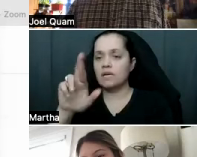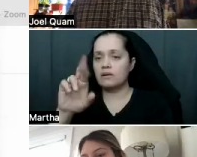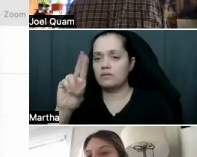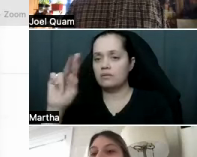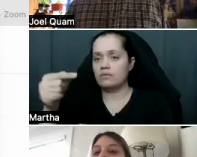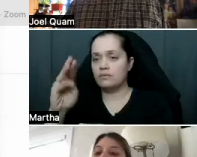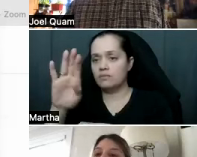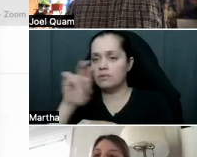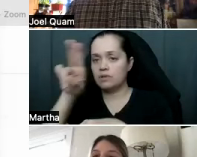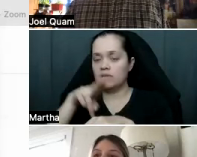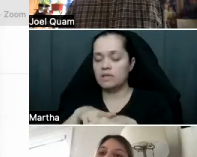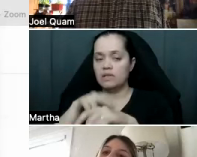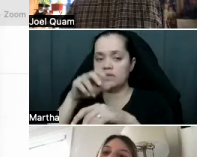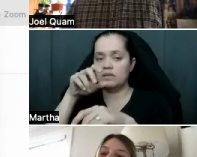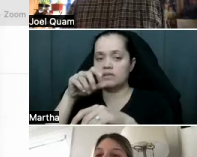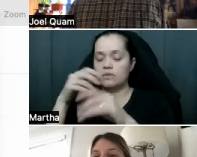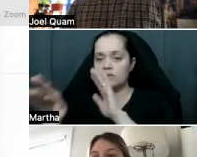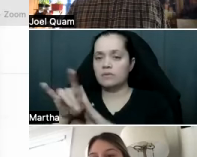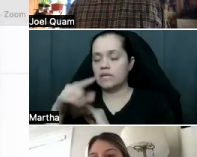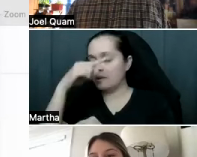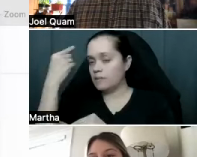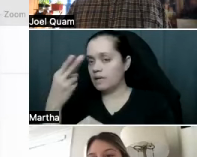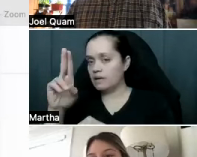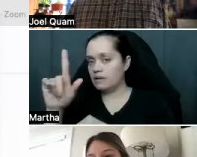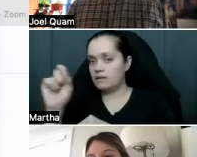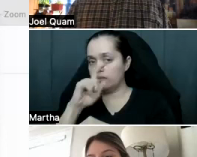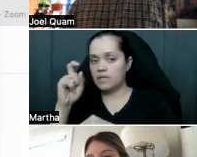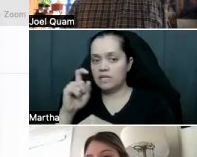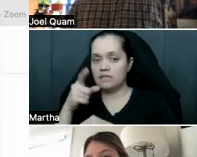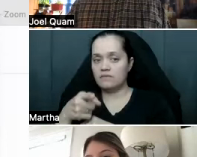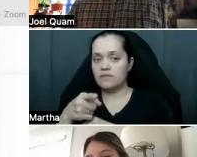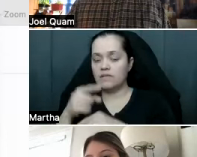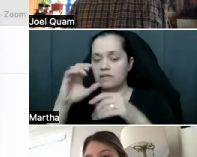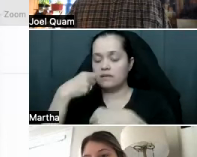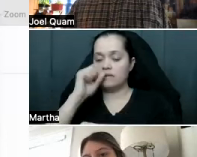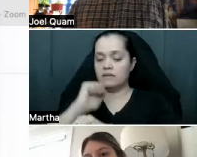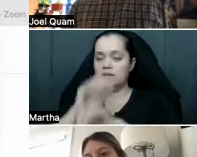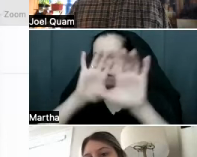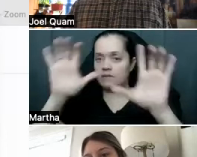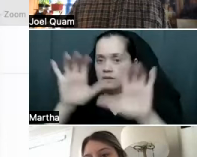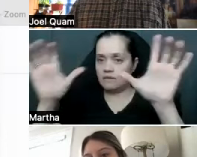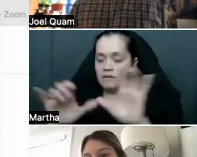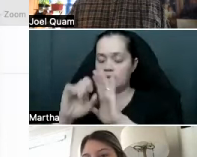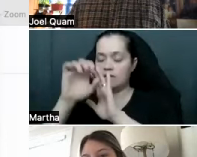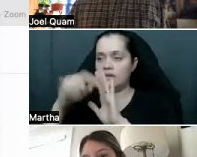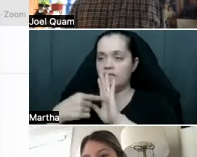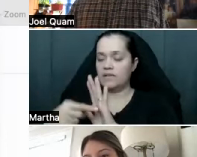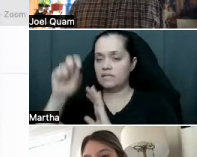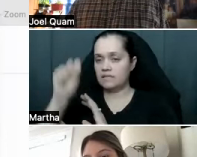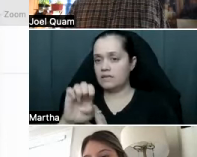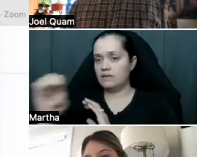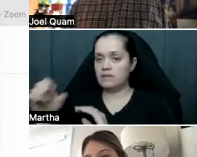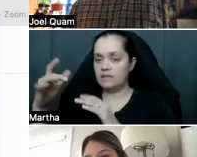The national monument was chosen in the Black Hills due to its the composition of granite, and it faces the southeast, taking advantage